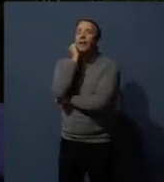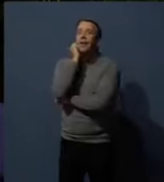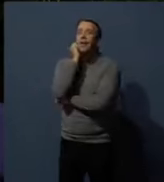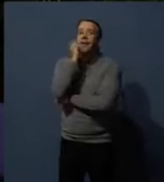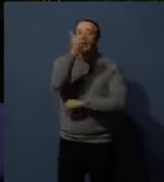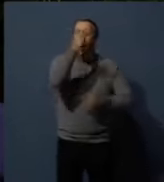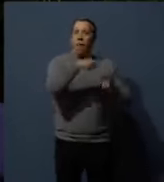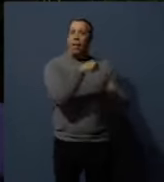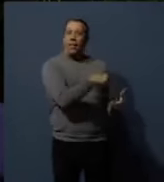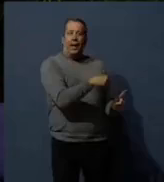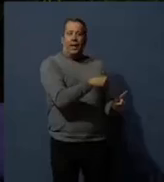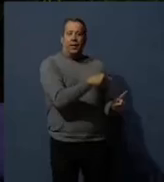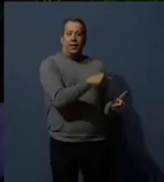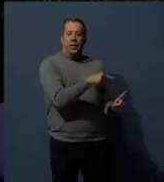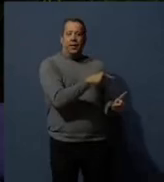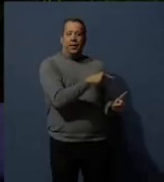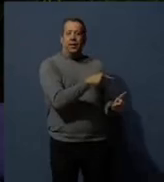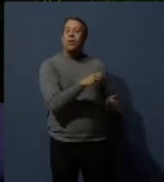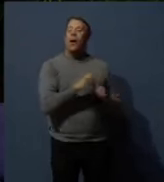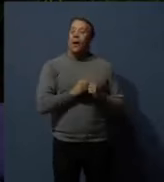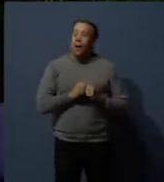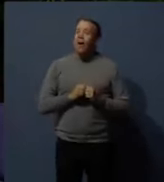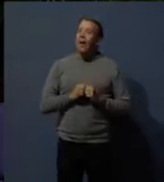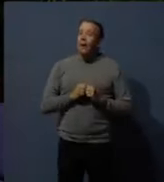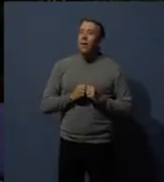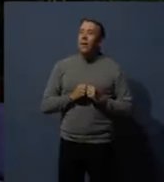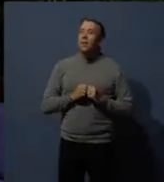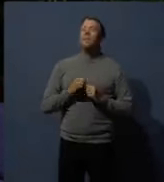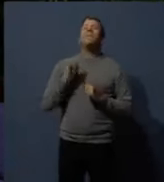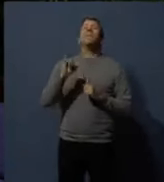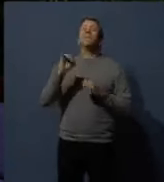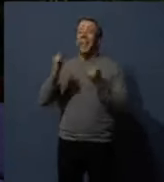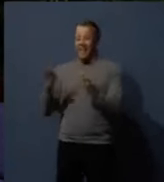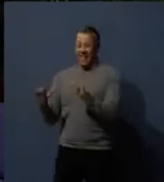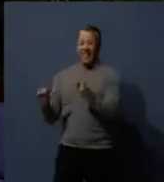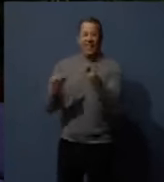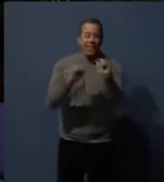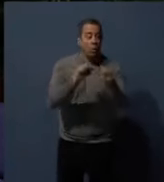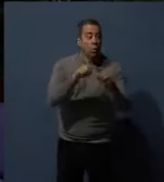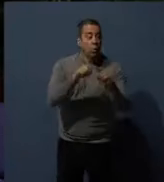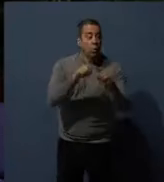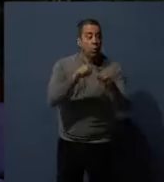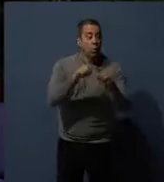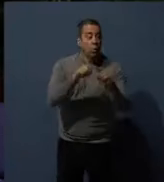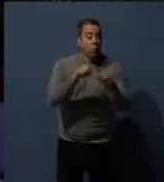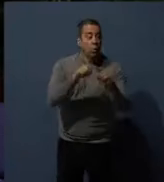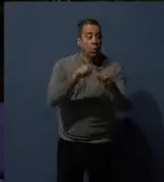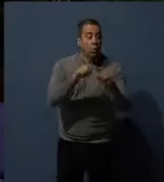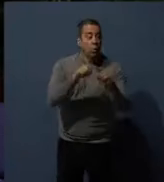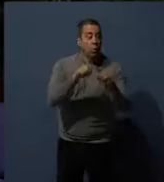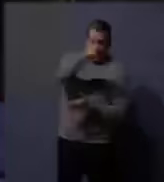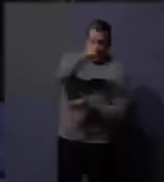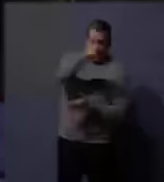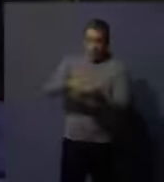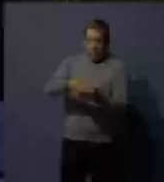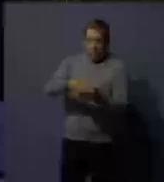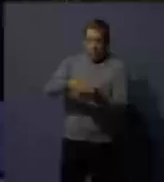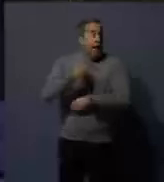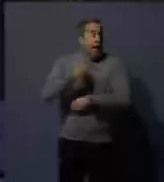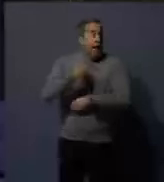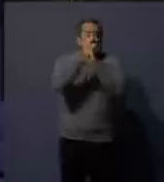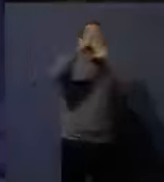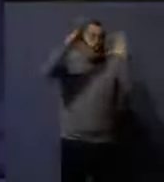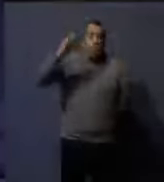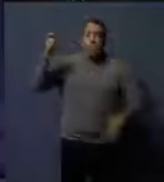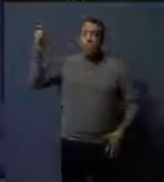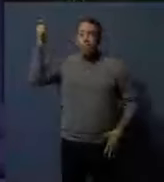to trigger their memory as they're leaving the building. So stand in a well-trafficked area, do something to draw attention, have balloons or a banner